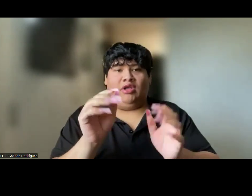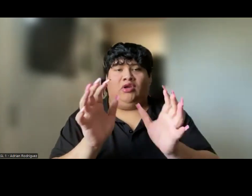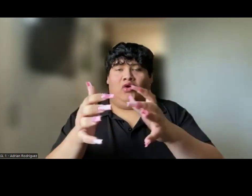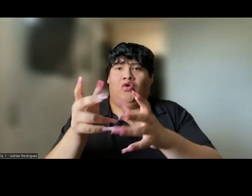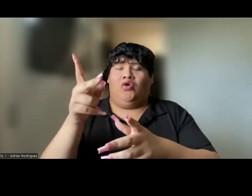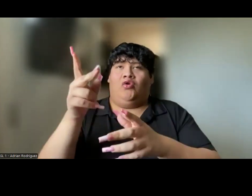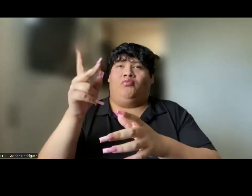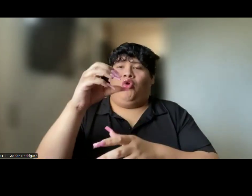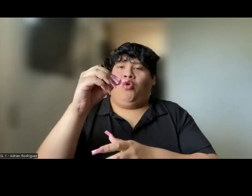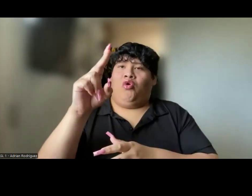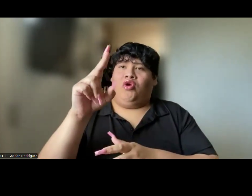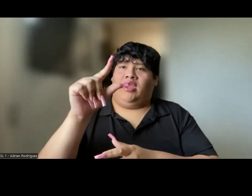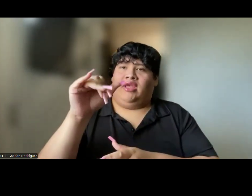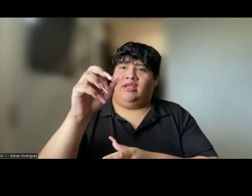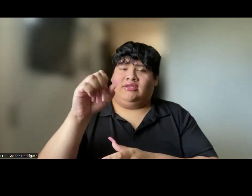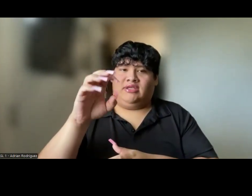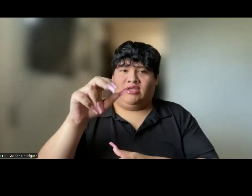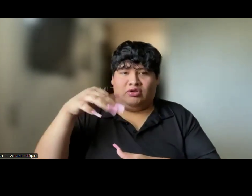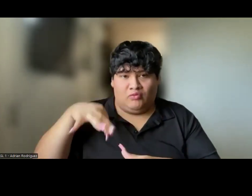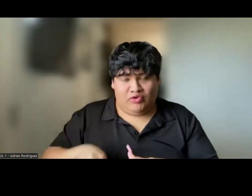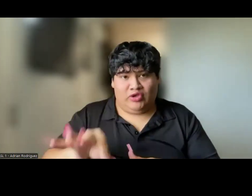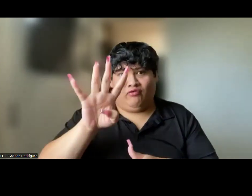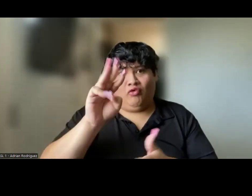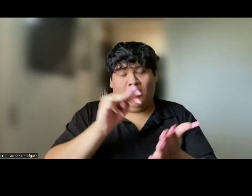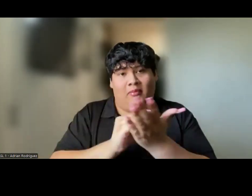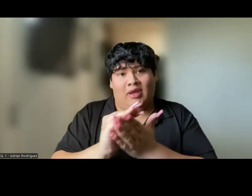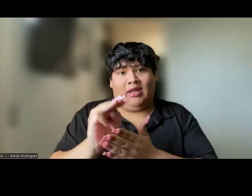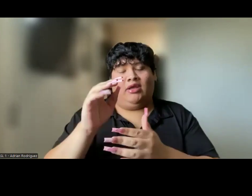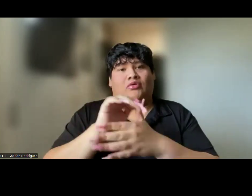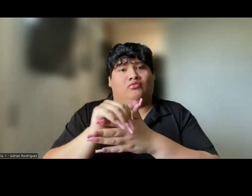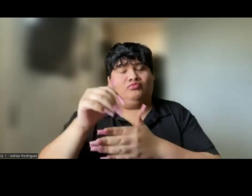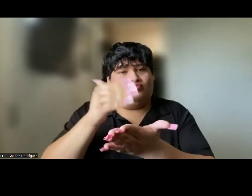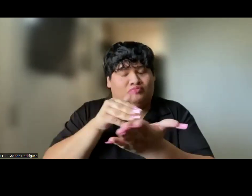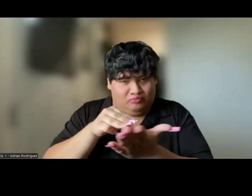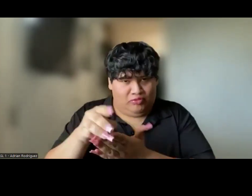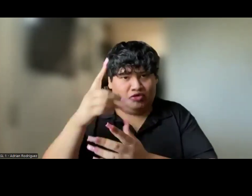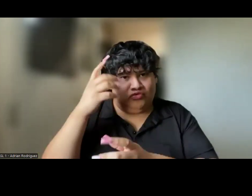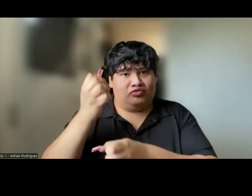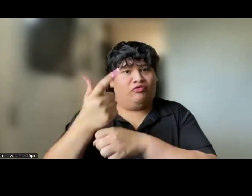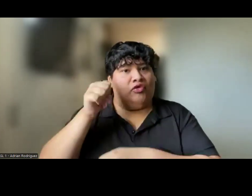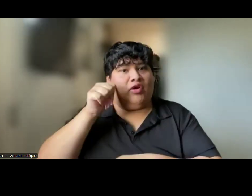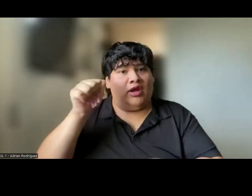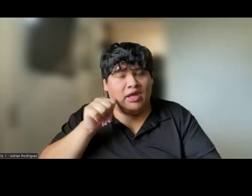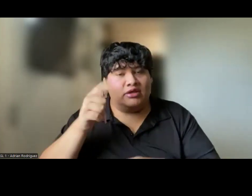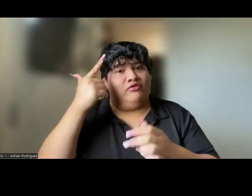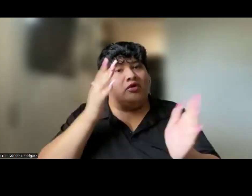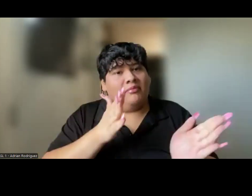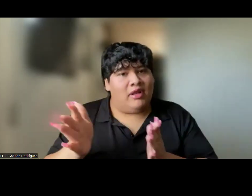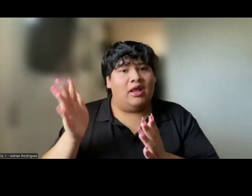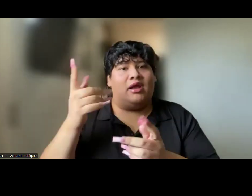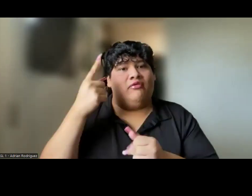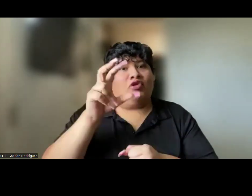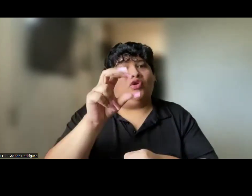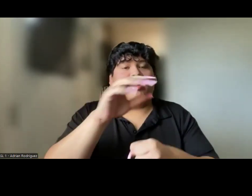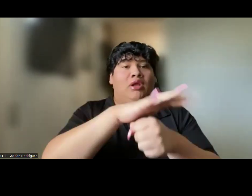stepped forward to receive 4 million in state funding to support the development of local aging and disability action plans in 30 communities, including